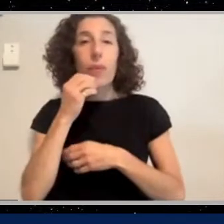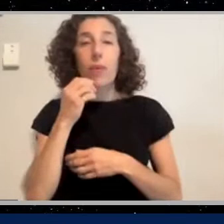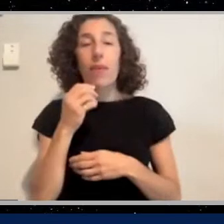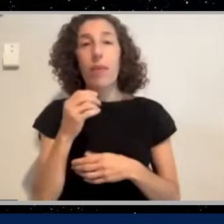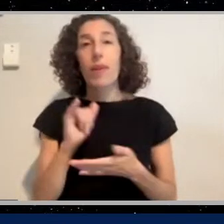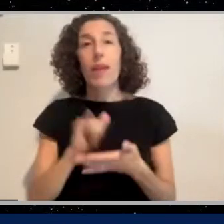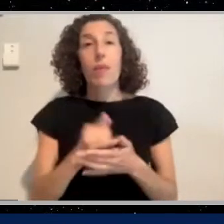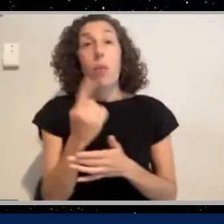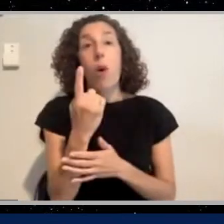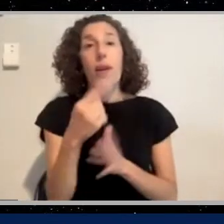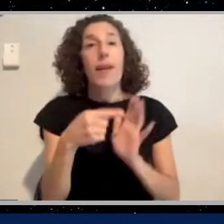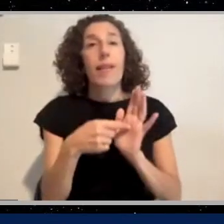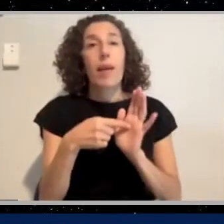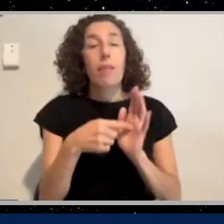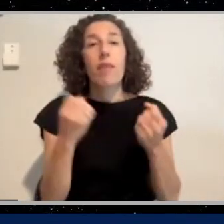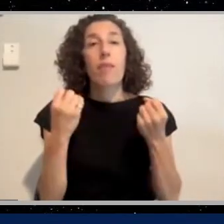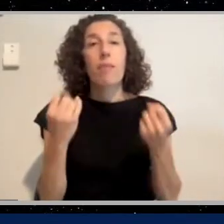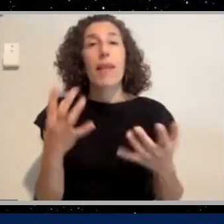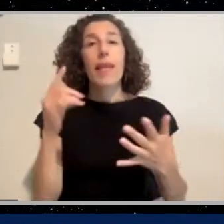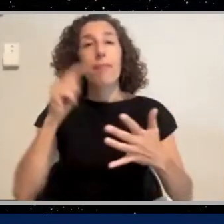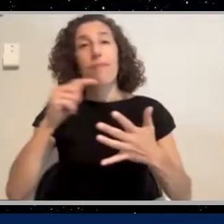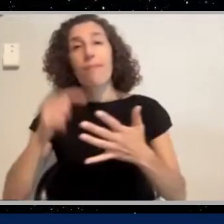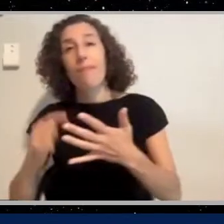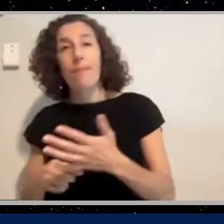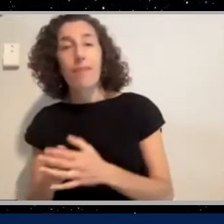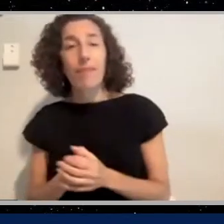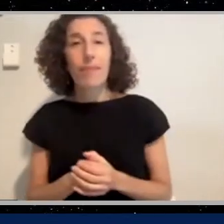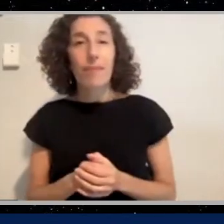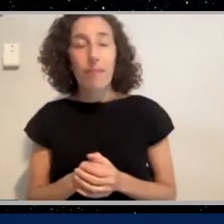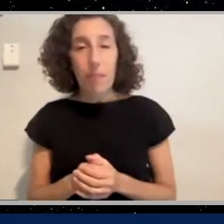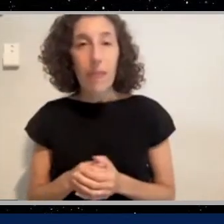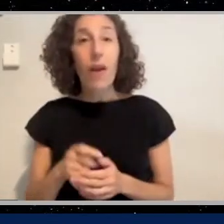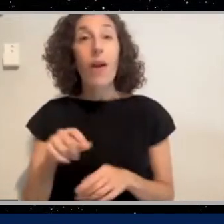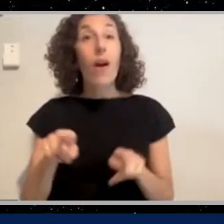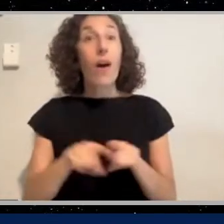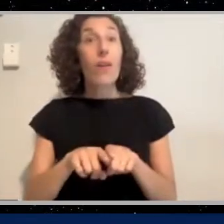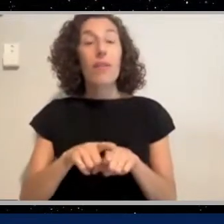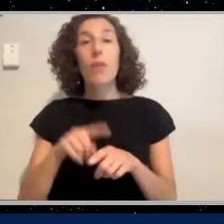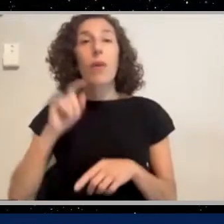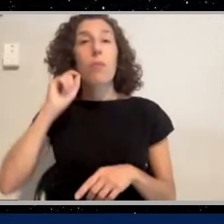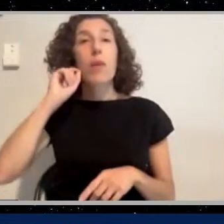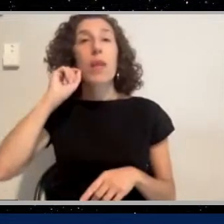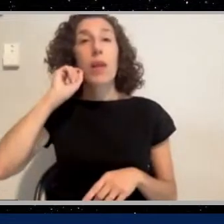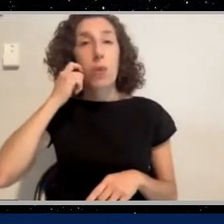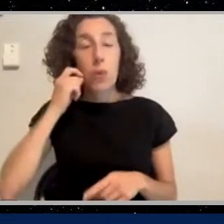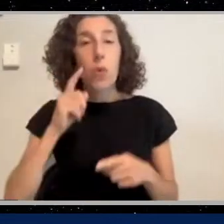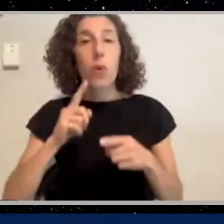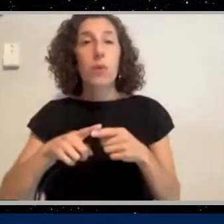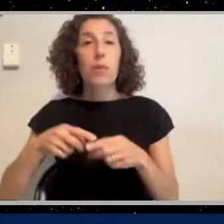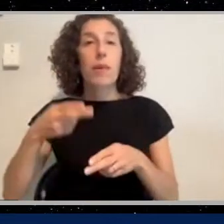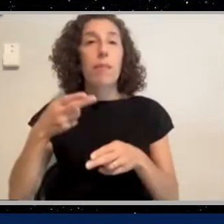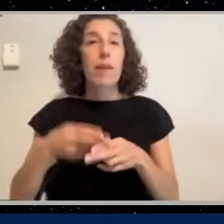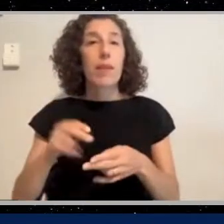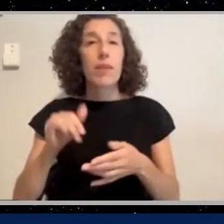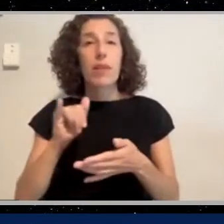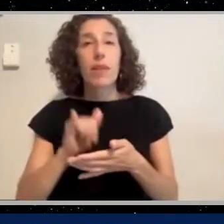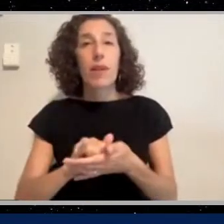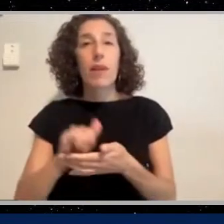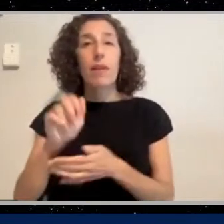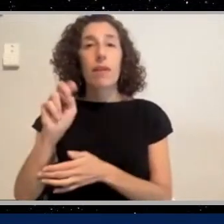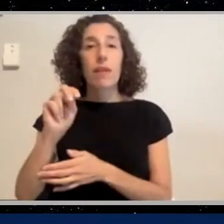one area that I've been really excited about is ensuring that if NASA is making the